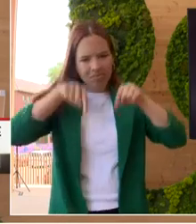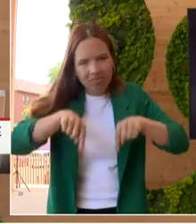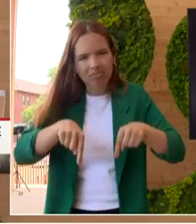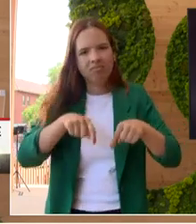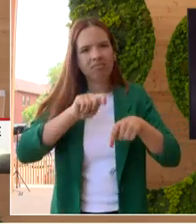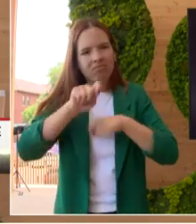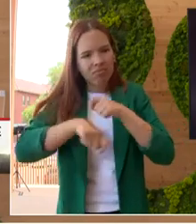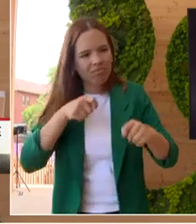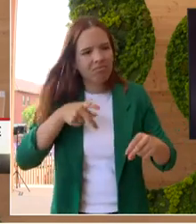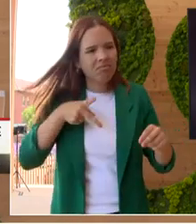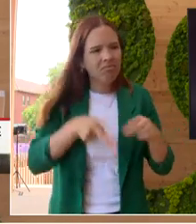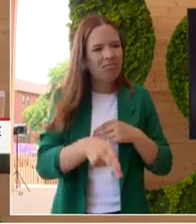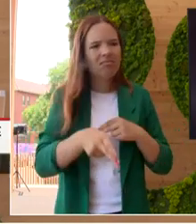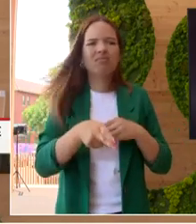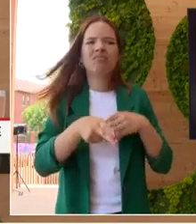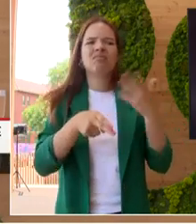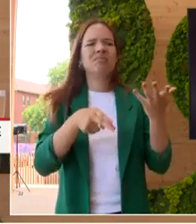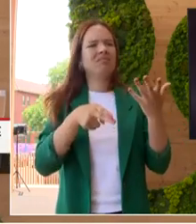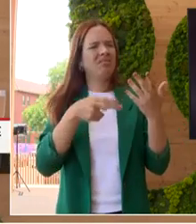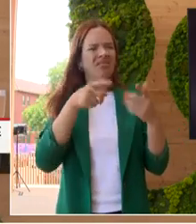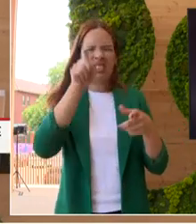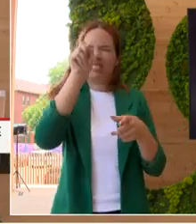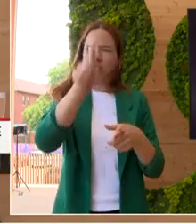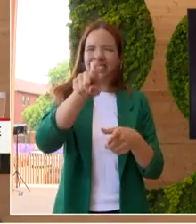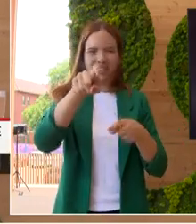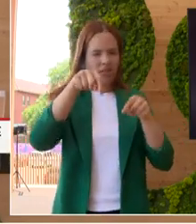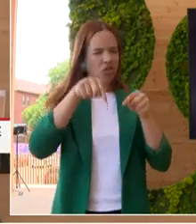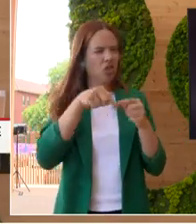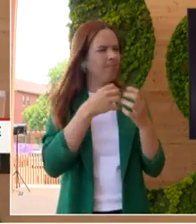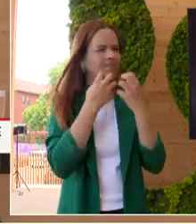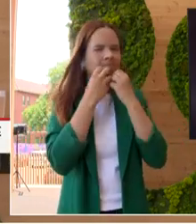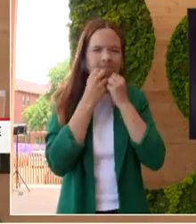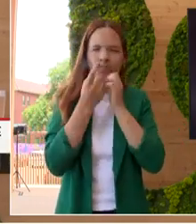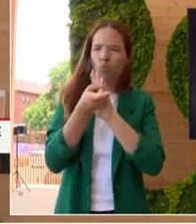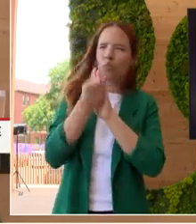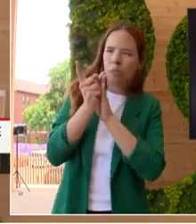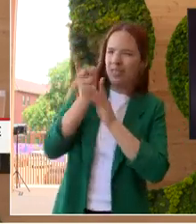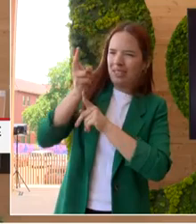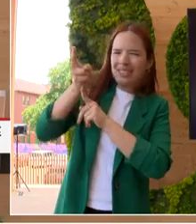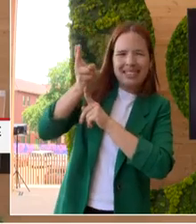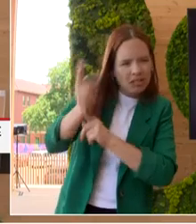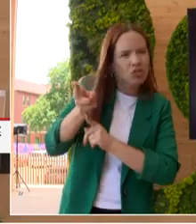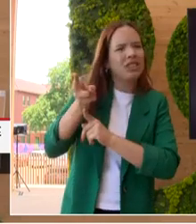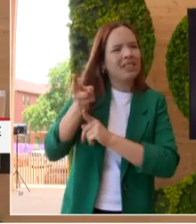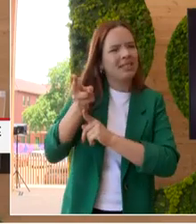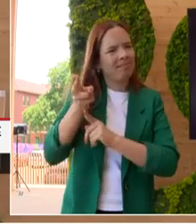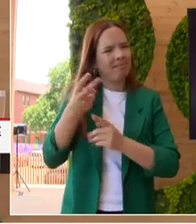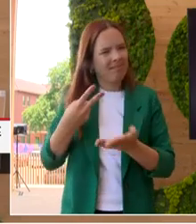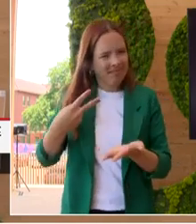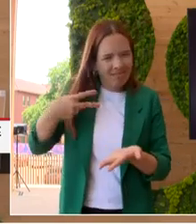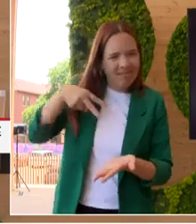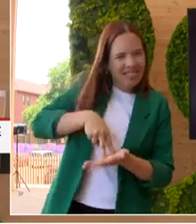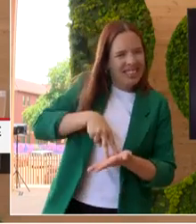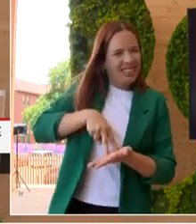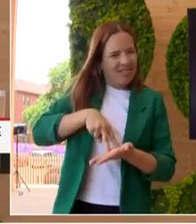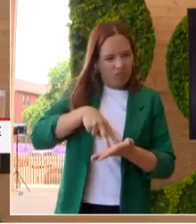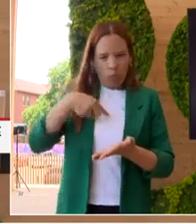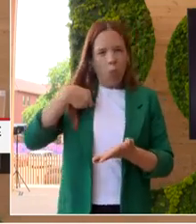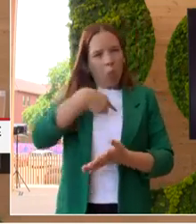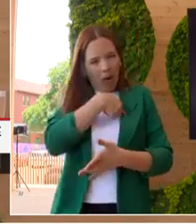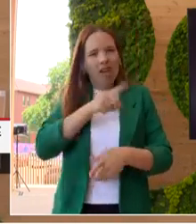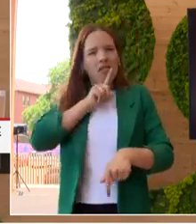we acknowledge the history of this place, where we stand, and commit ourselves to the work to make it even